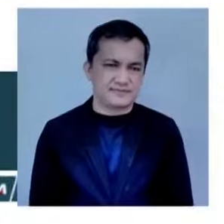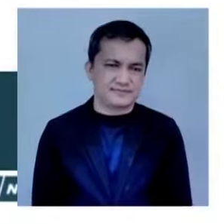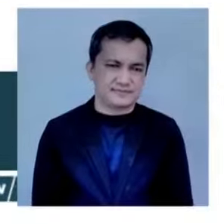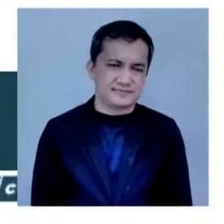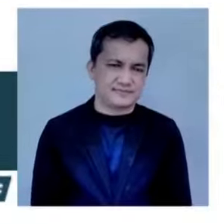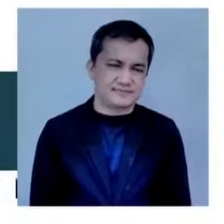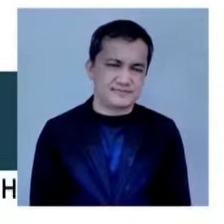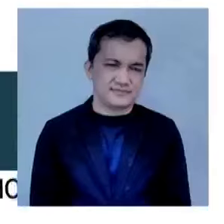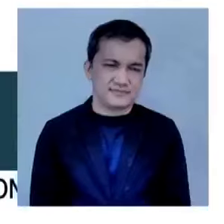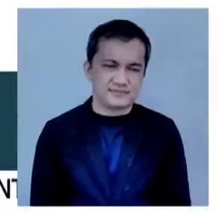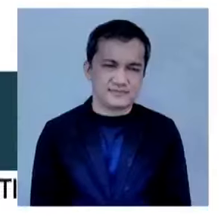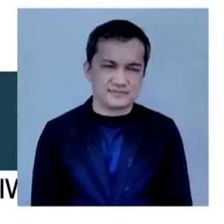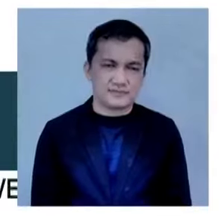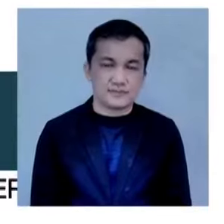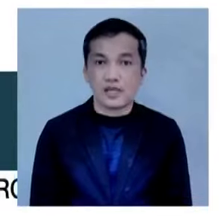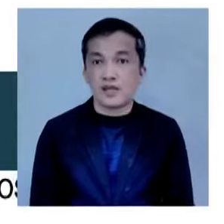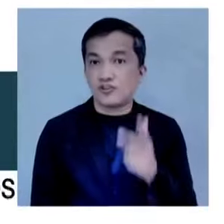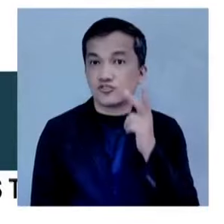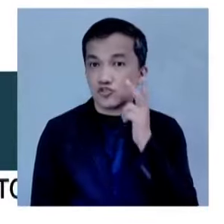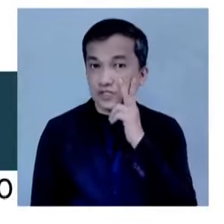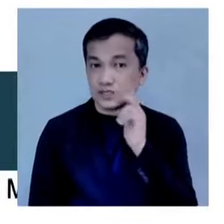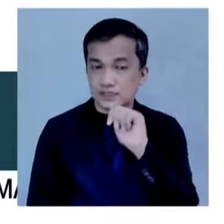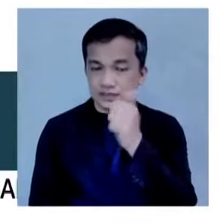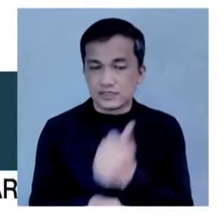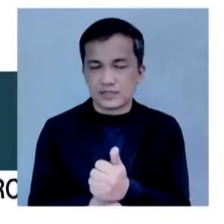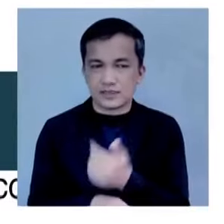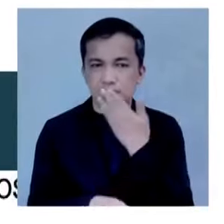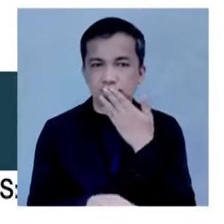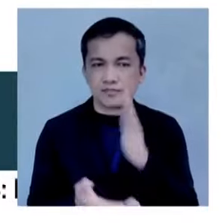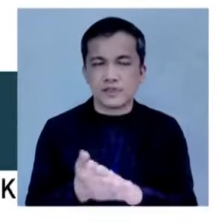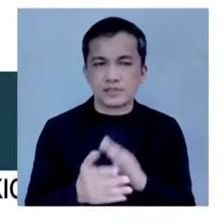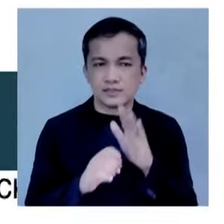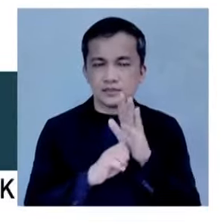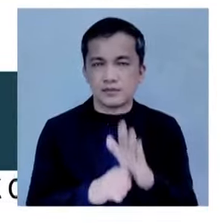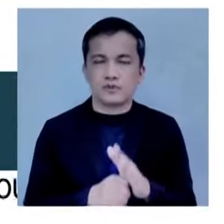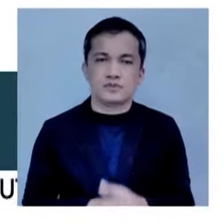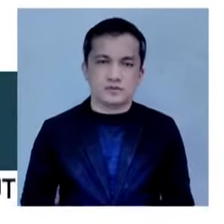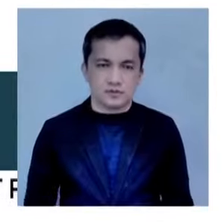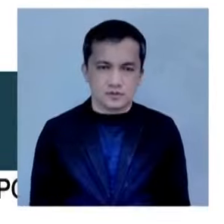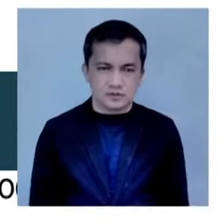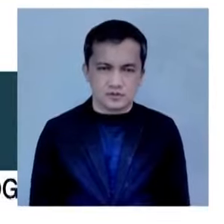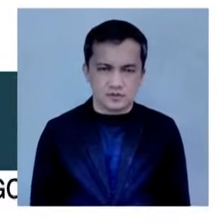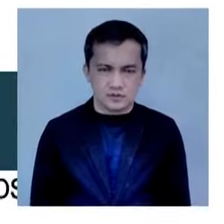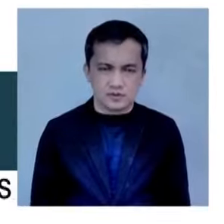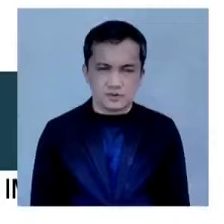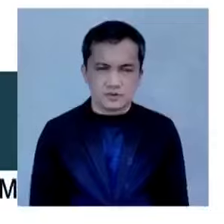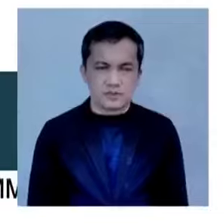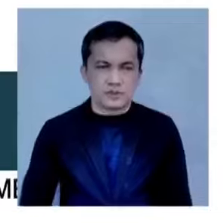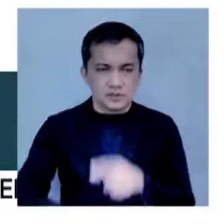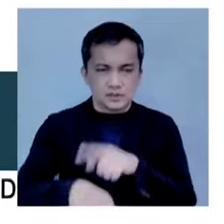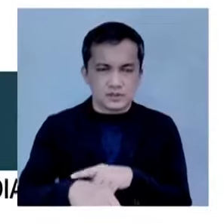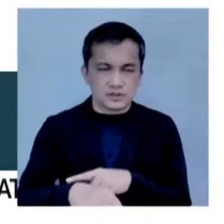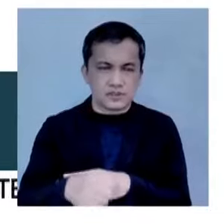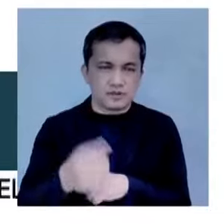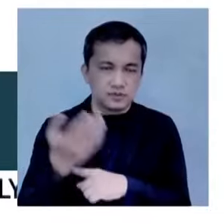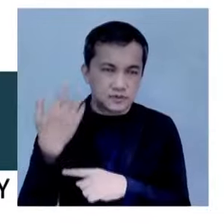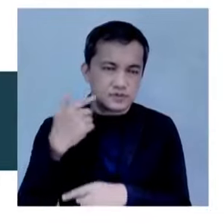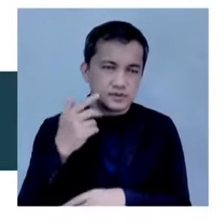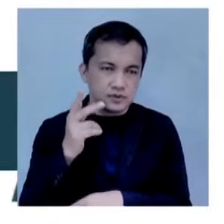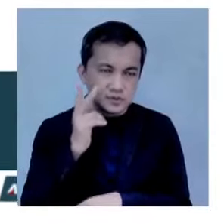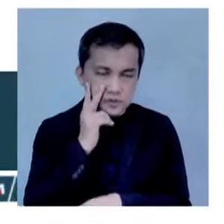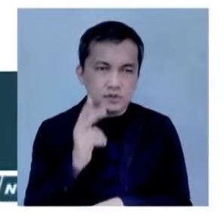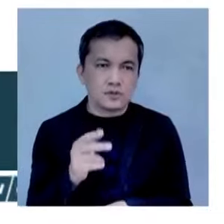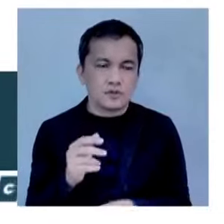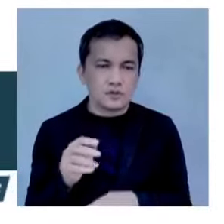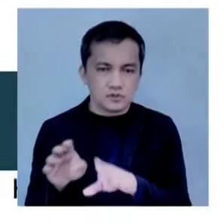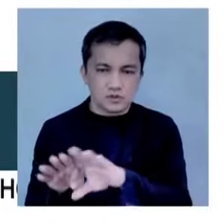And it was Duterte who set the first bad example about that. Dahil panahon ng administrasyon niya, practically